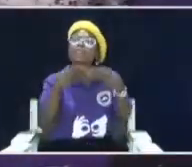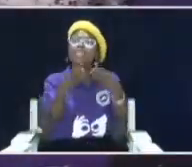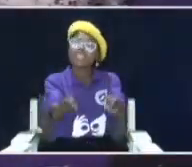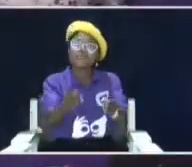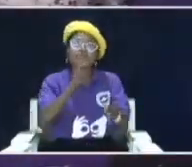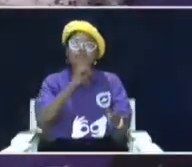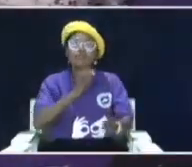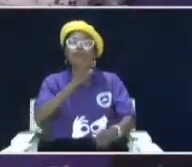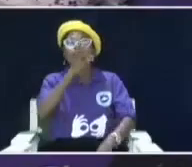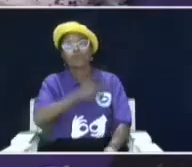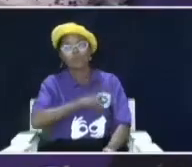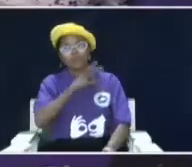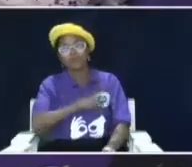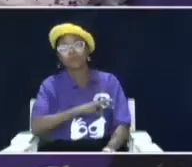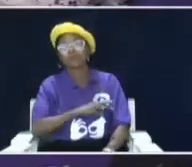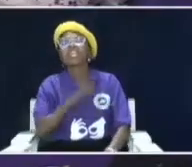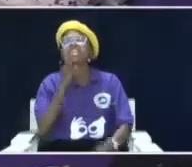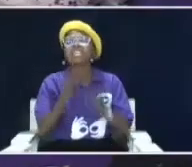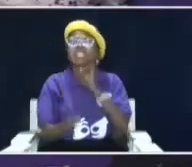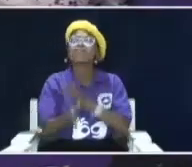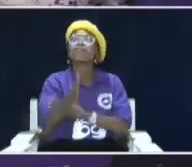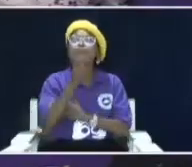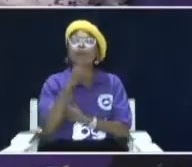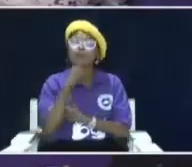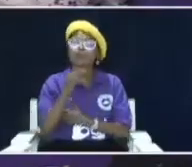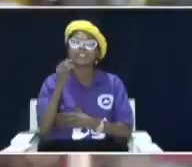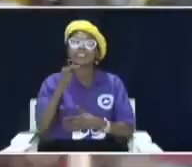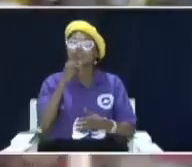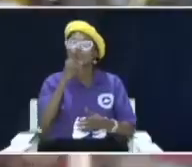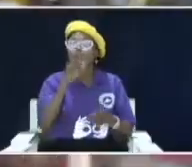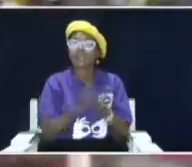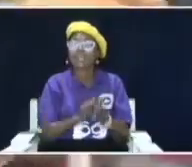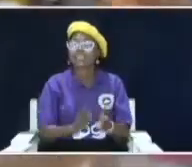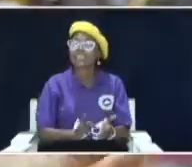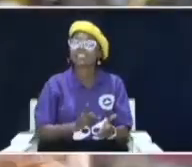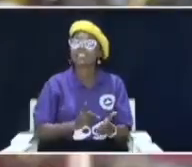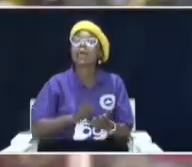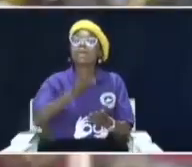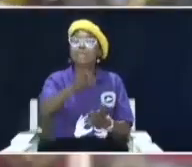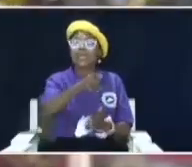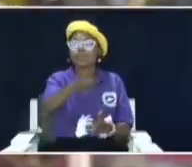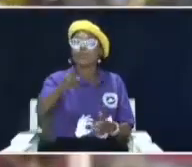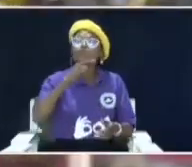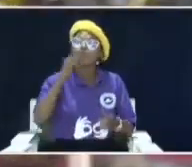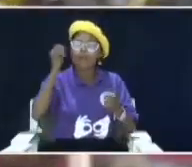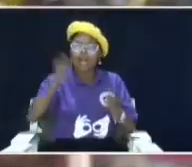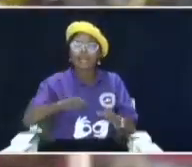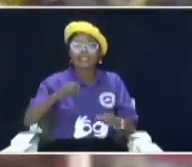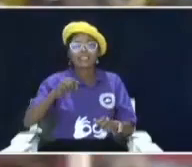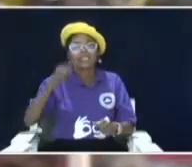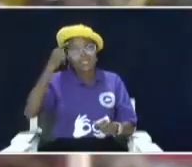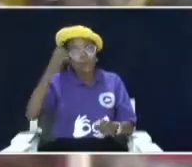wages. And if God is the one that will pay your wages, you can imagine what will happen.